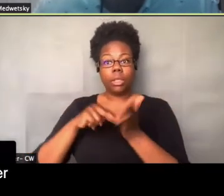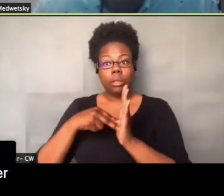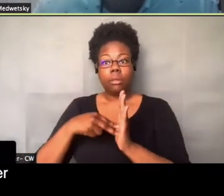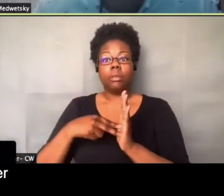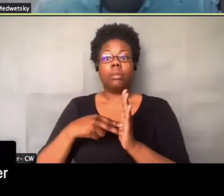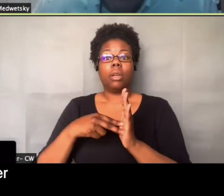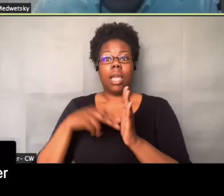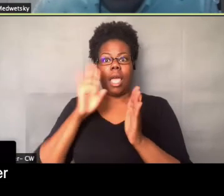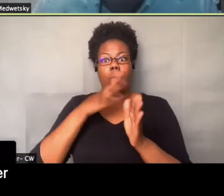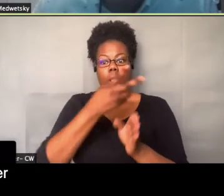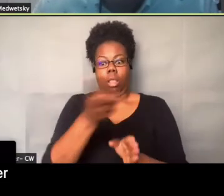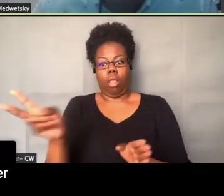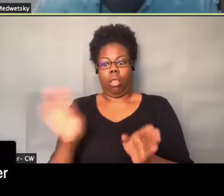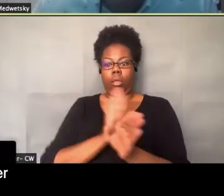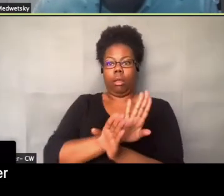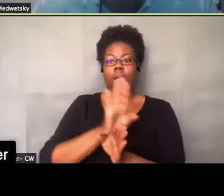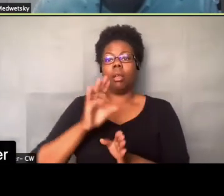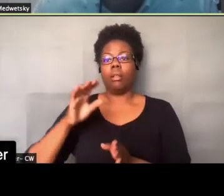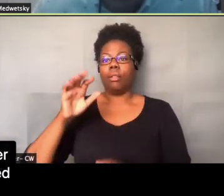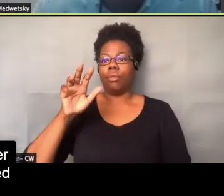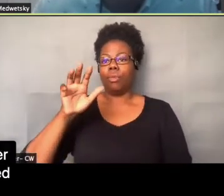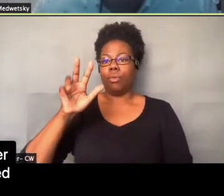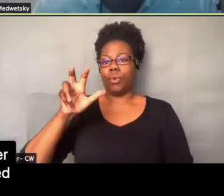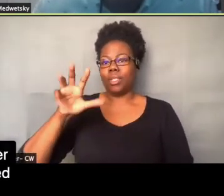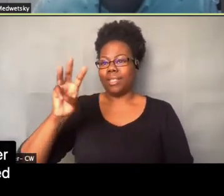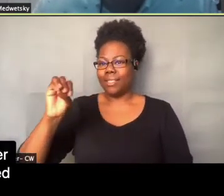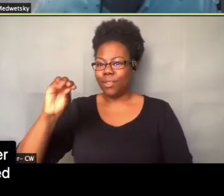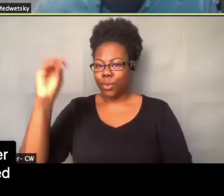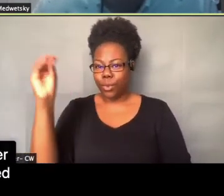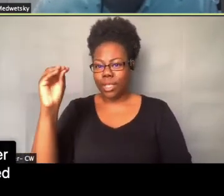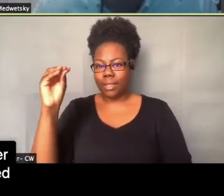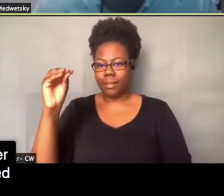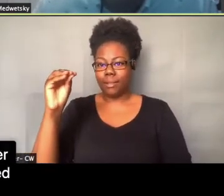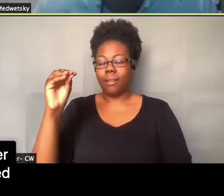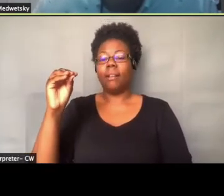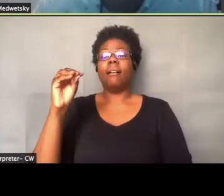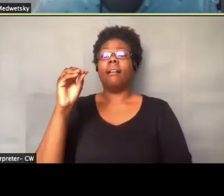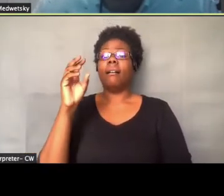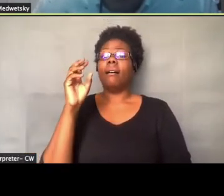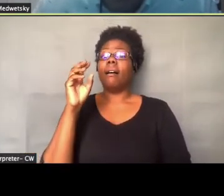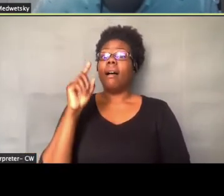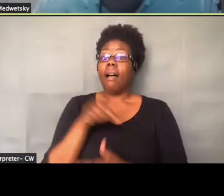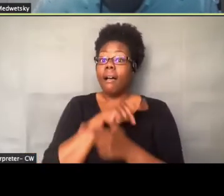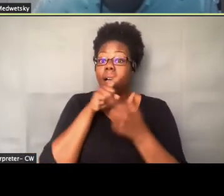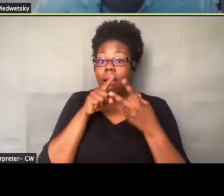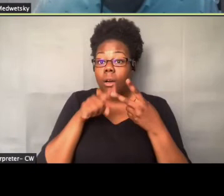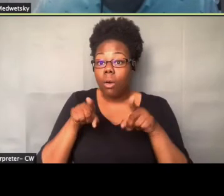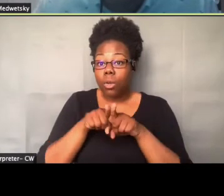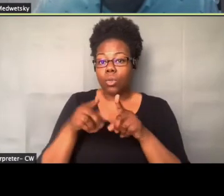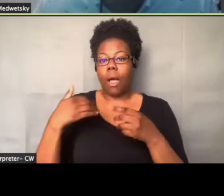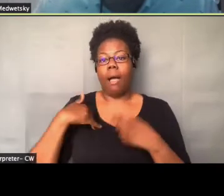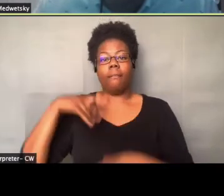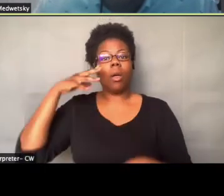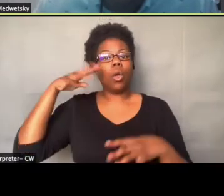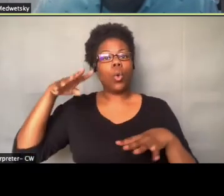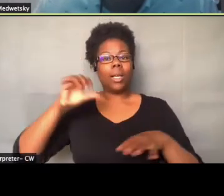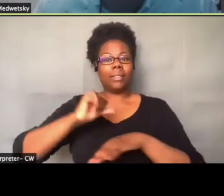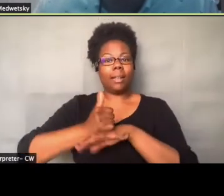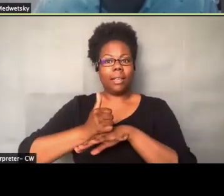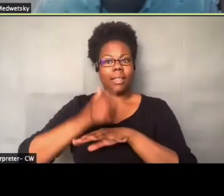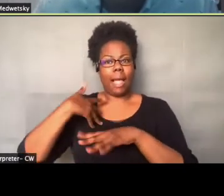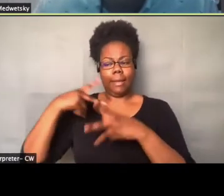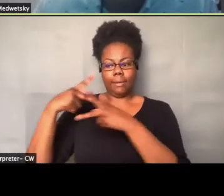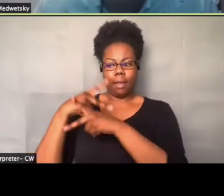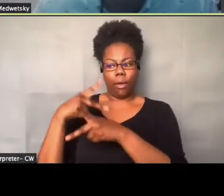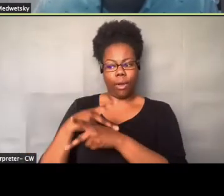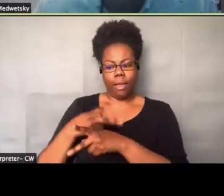circles. And in noise settings, that actually to calculate and determine and analyze the signal-to-noise ratio for